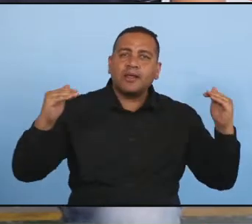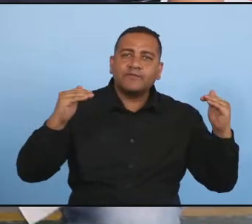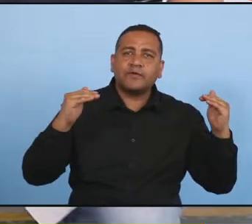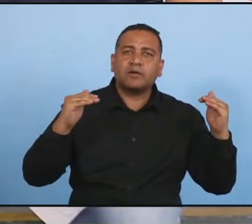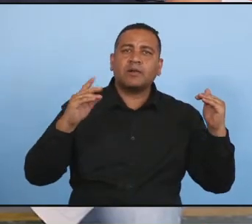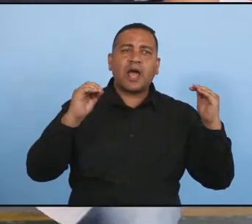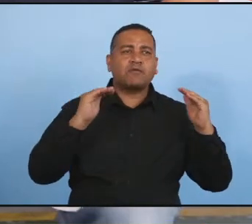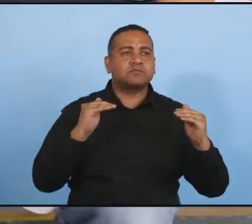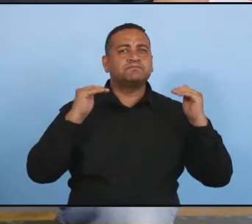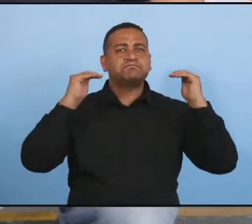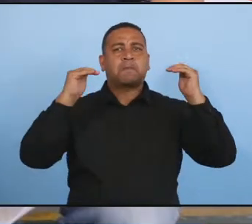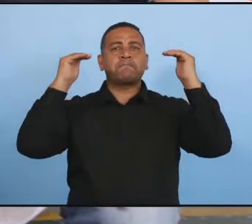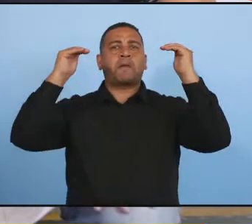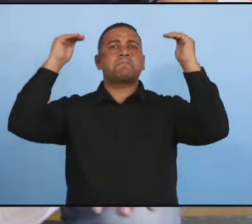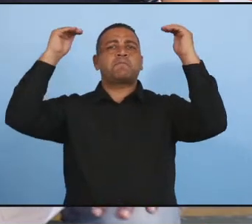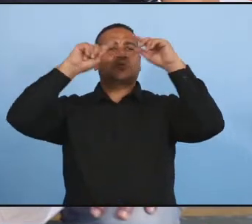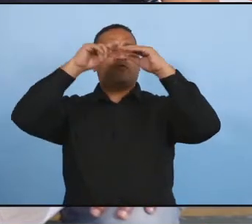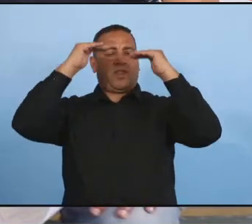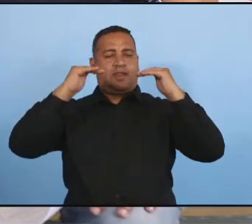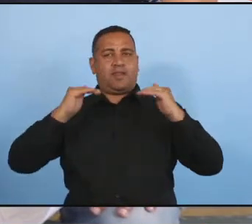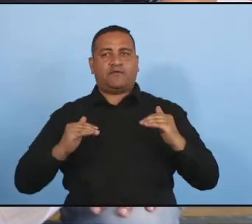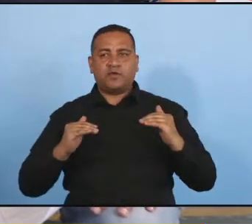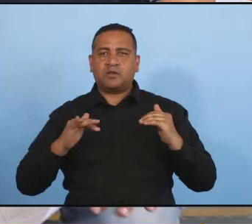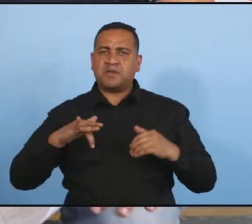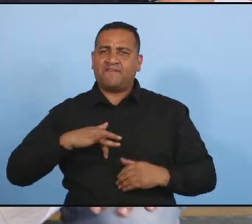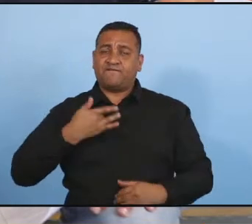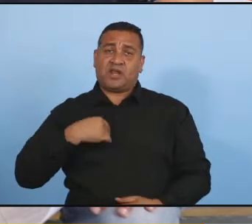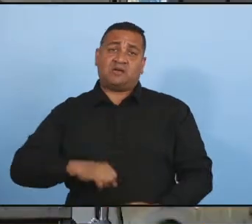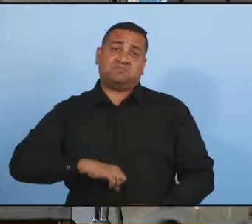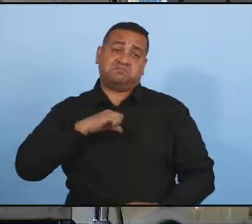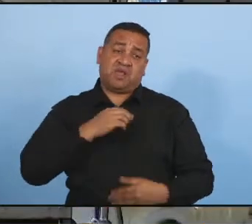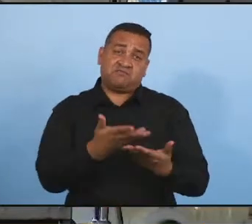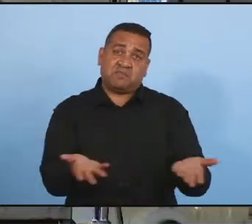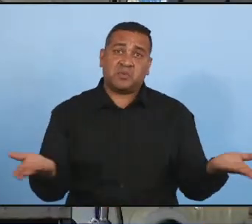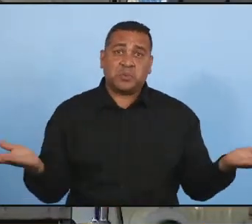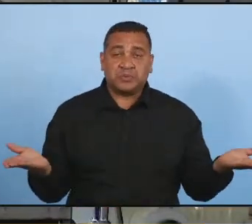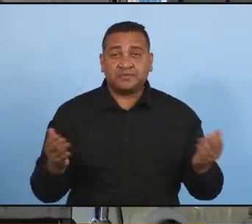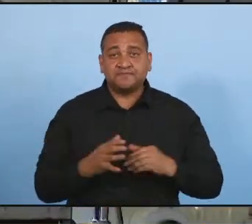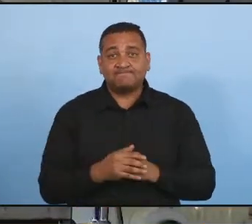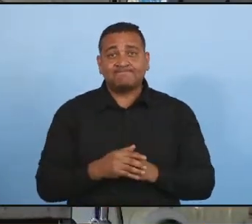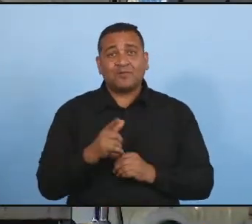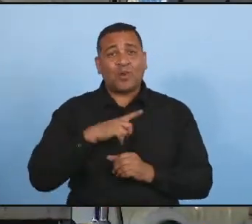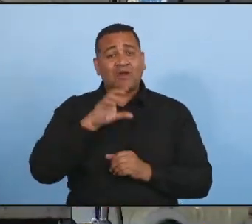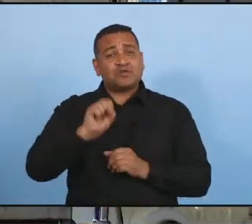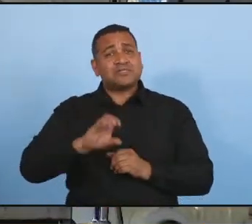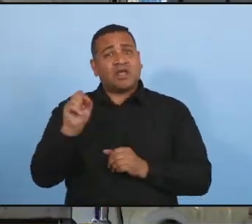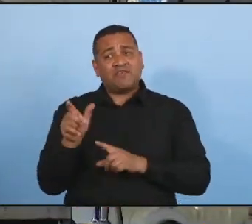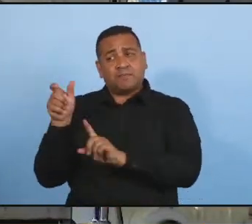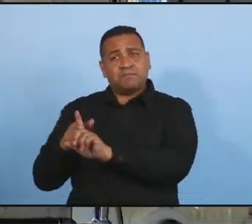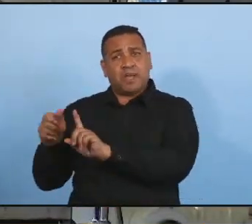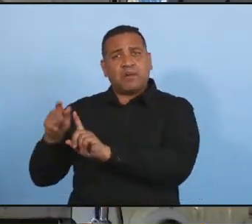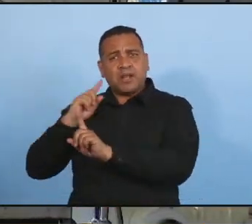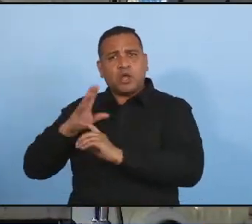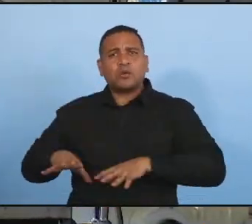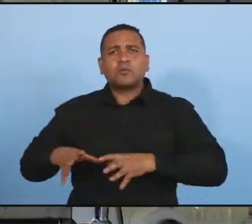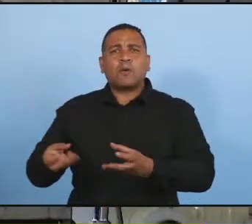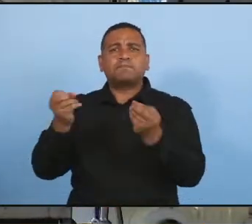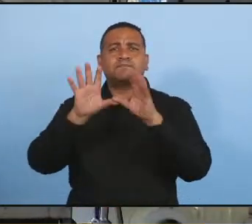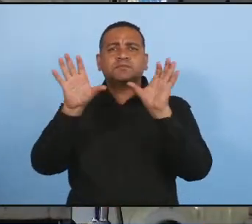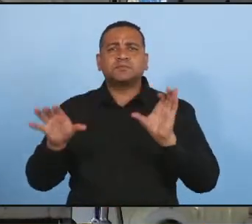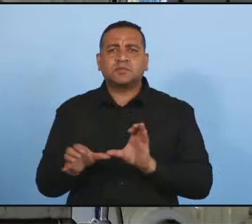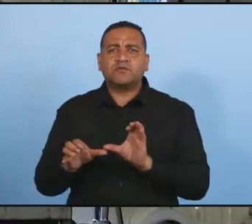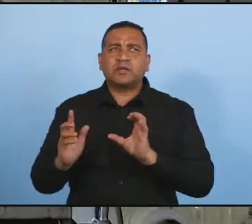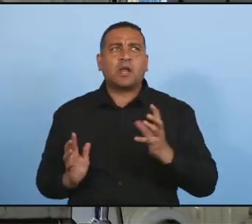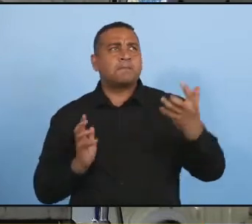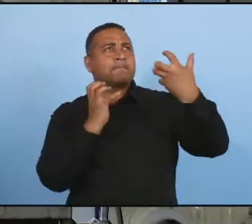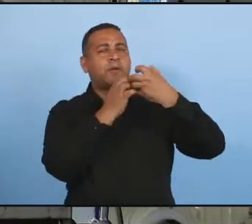Yeah. And, you know, it makes me feel proud as a South African sitting here and listening to this, you know, that we're competing against, you know, around the world at the end of the day. So.